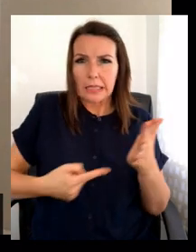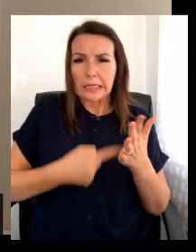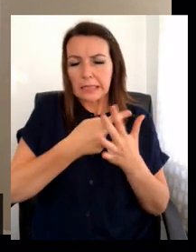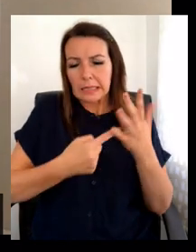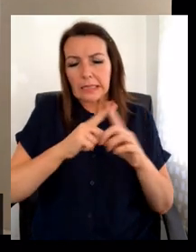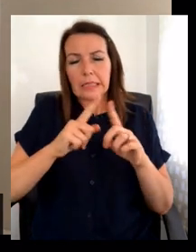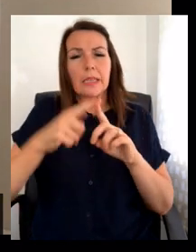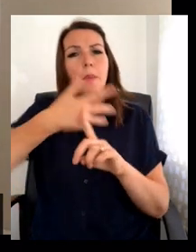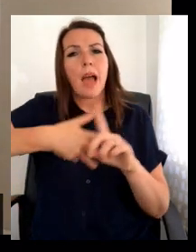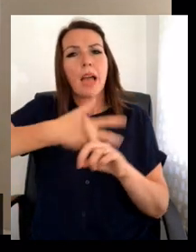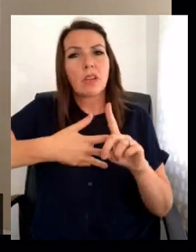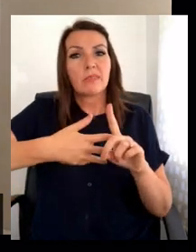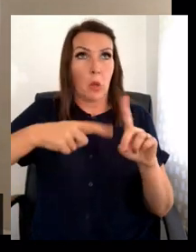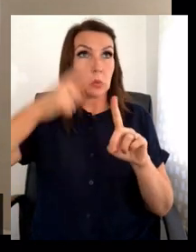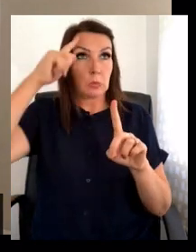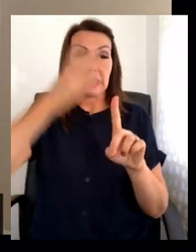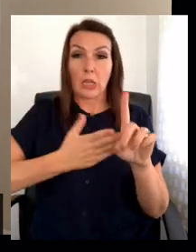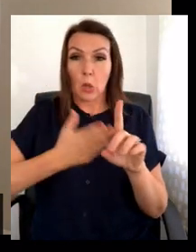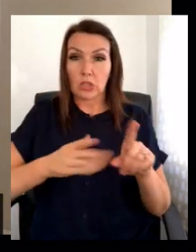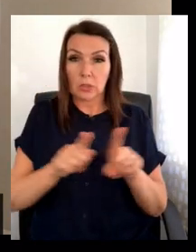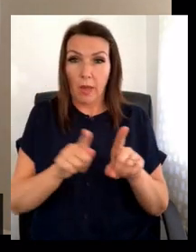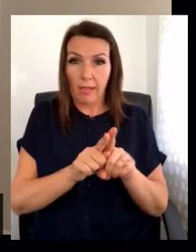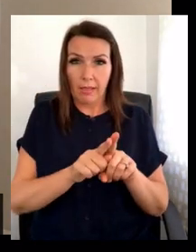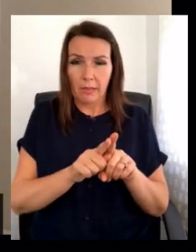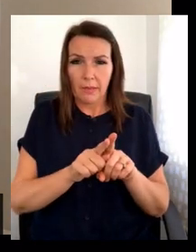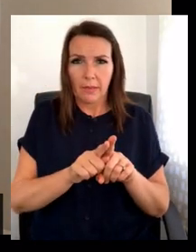and psychology backgrounds. And at the same time,